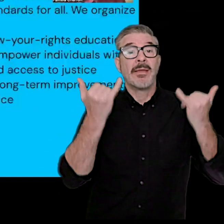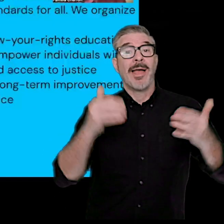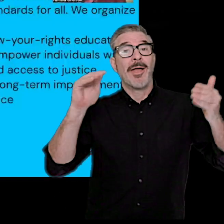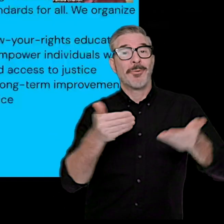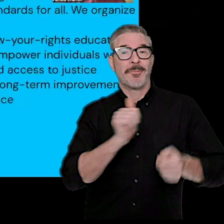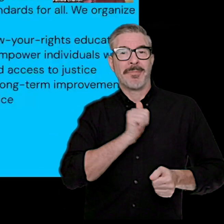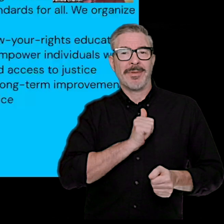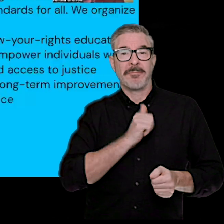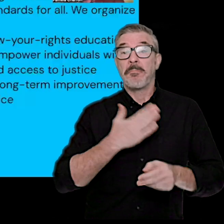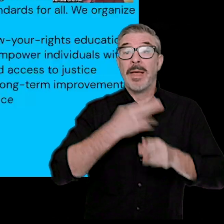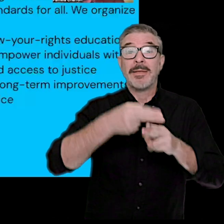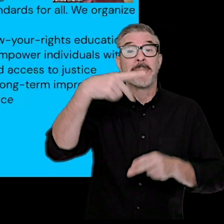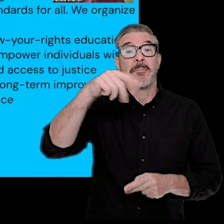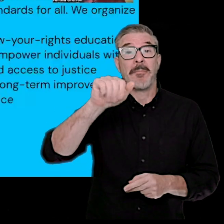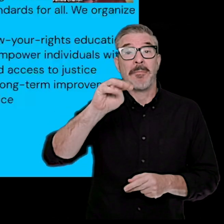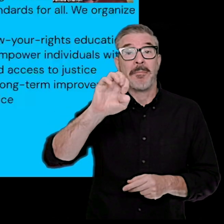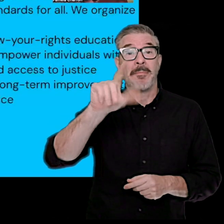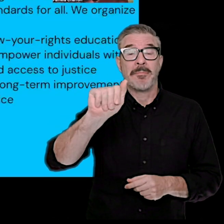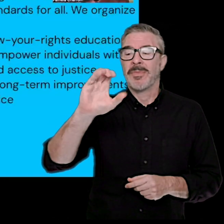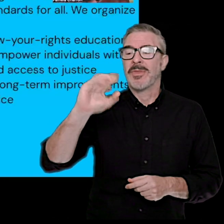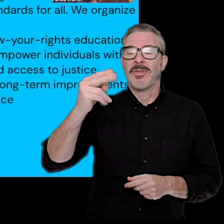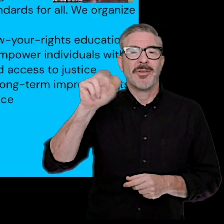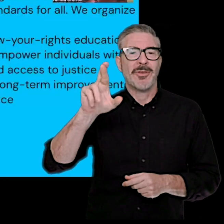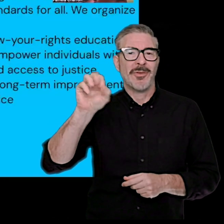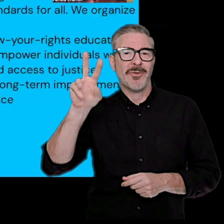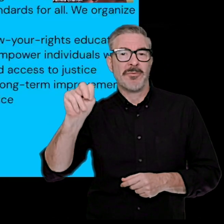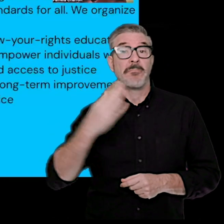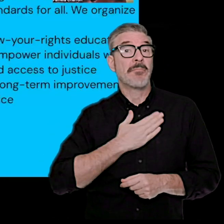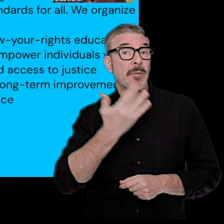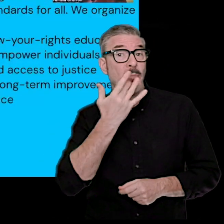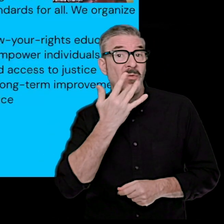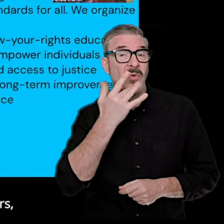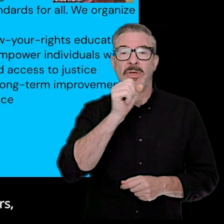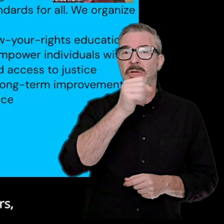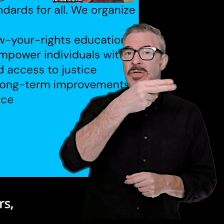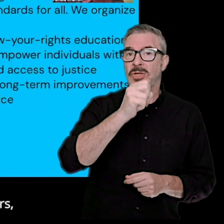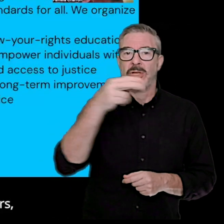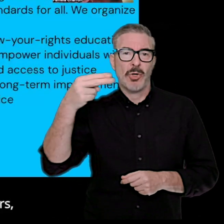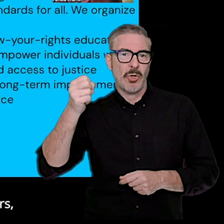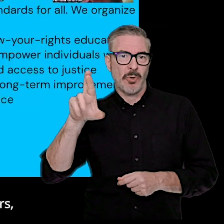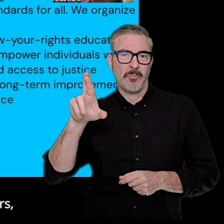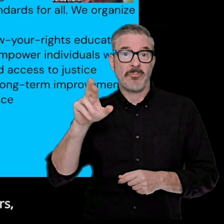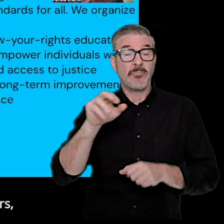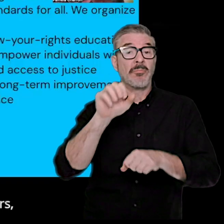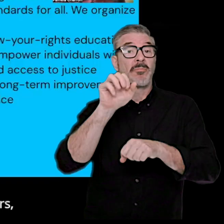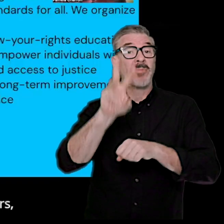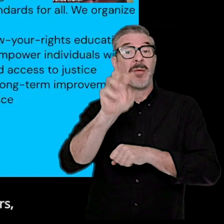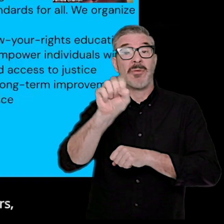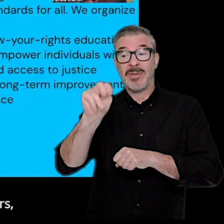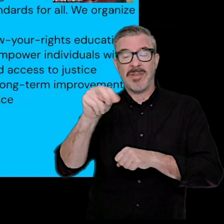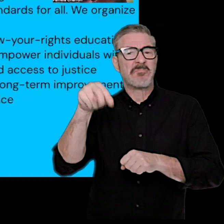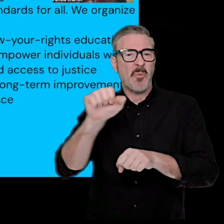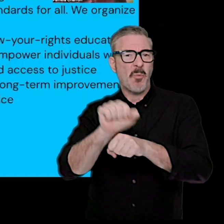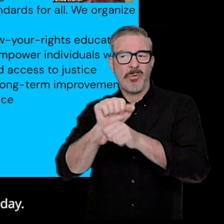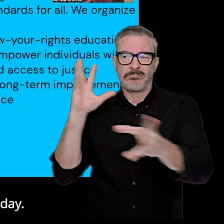Now, first I'll introduce myself. My name is Pam Machado. My pronouns are she, her, and I've been with the Worker Solidarity Network for 6